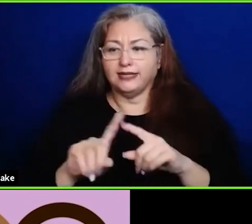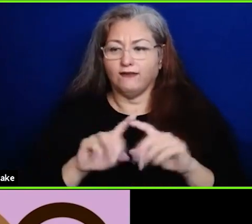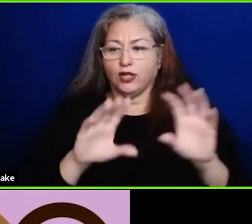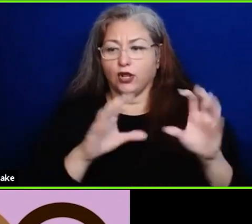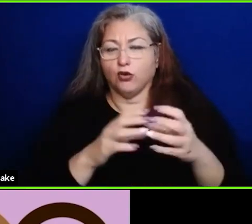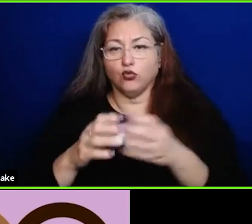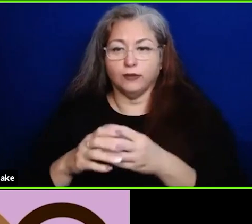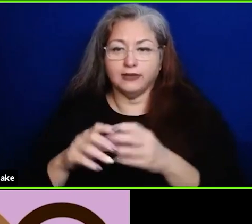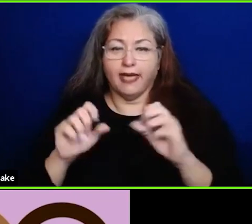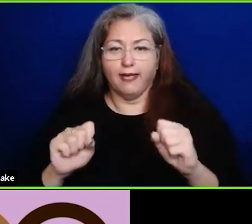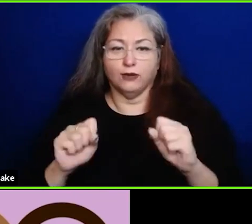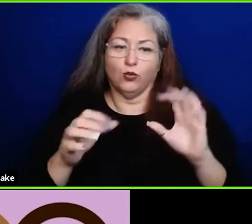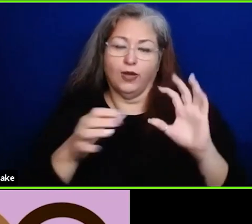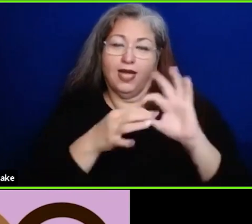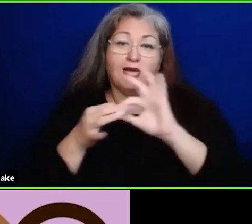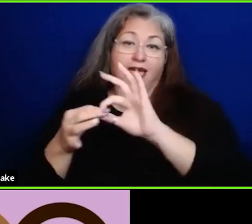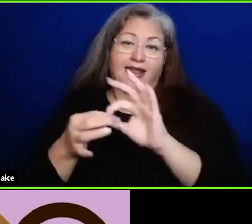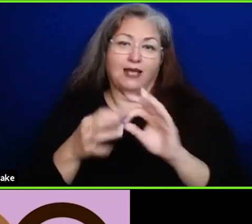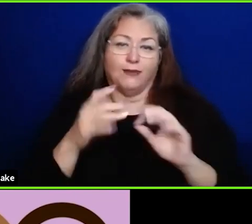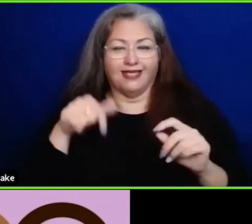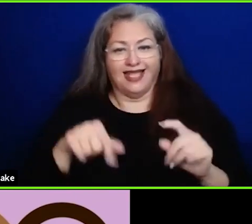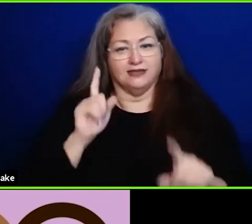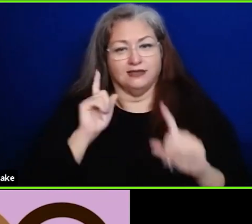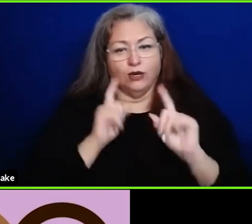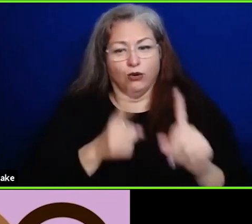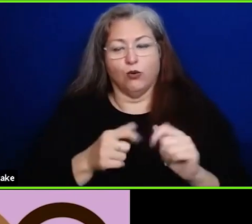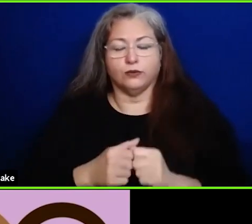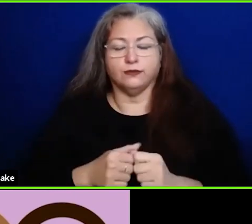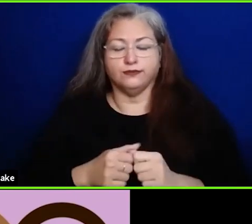can connect, because that's really the point. We need to